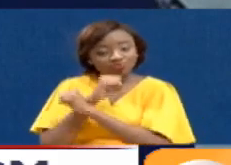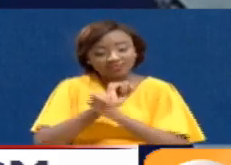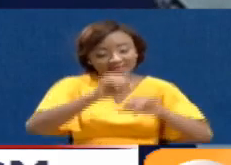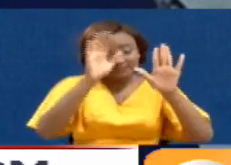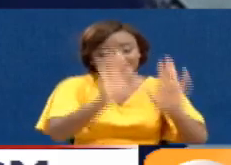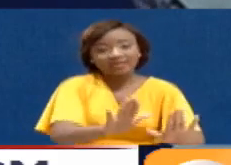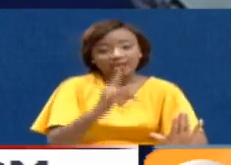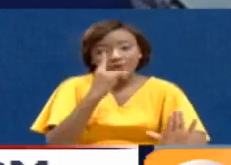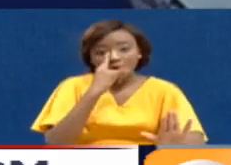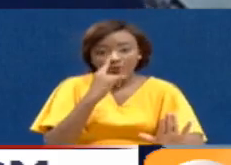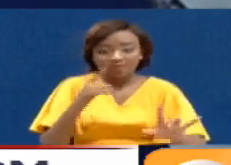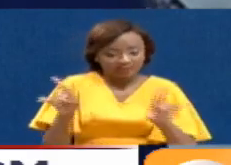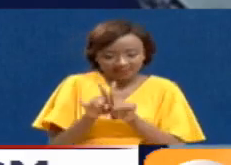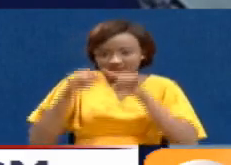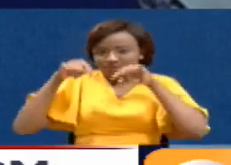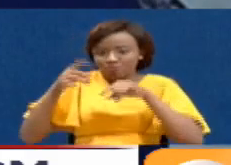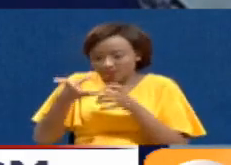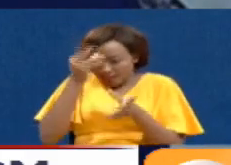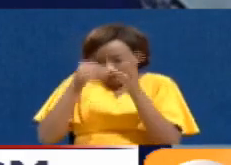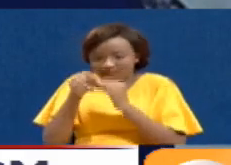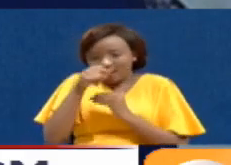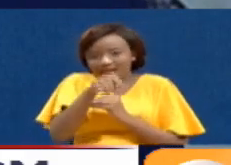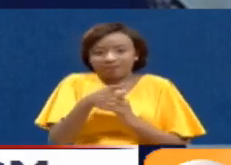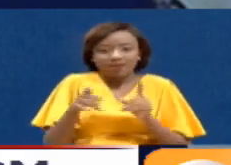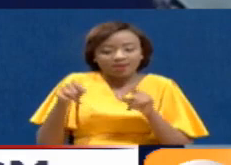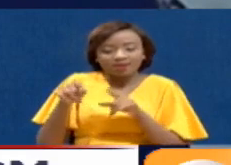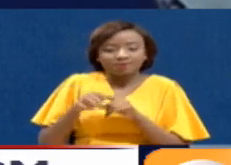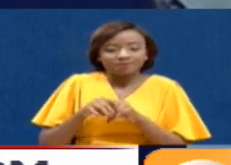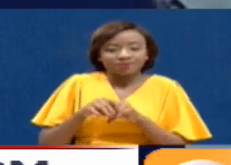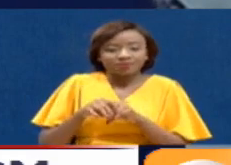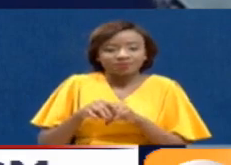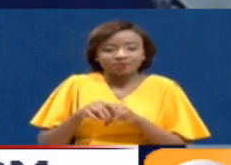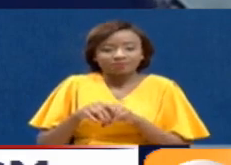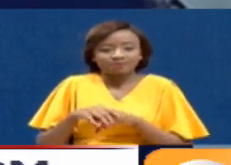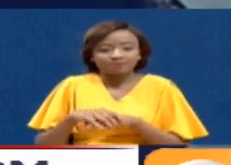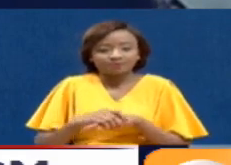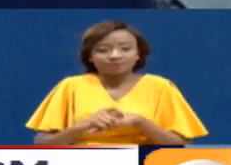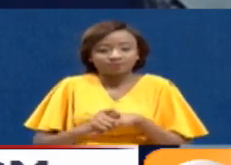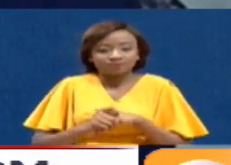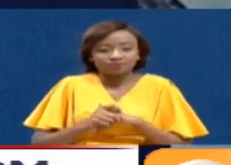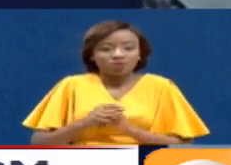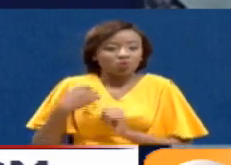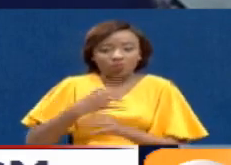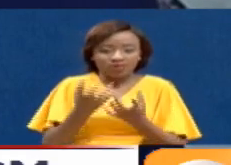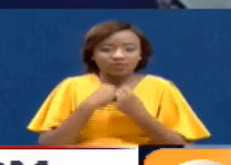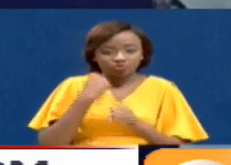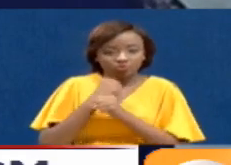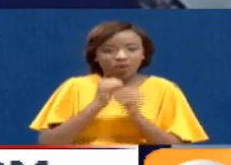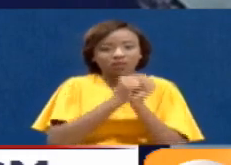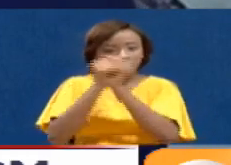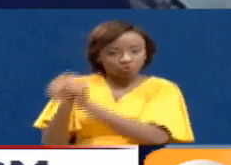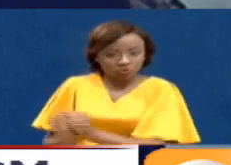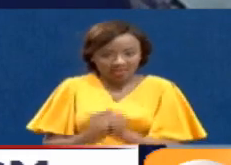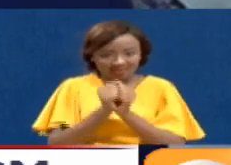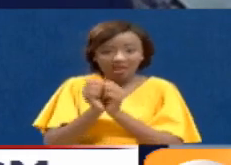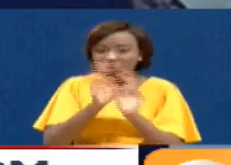home. I think the main lessons we learn from here are that people know we collectively have to do things that are not in our